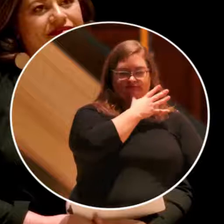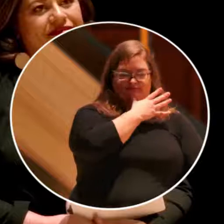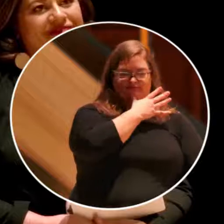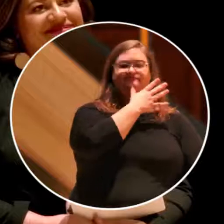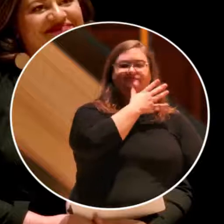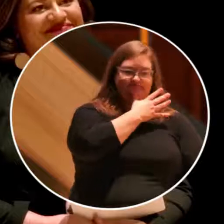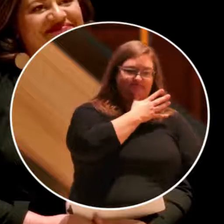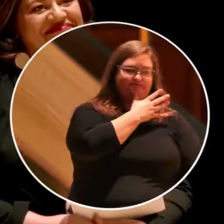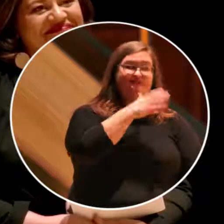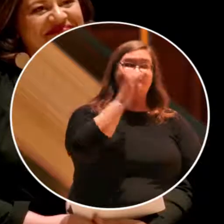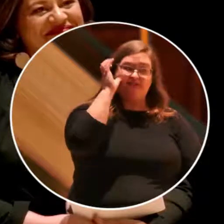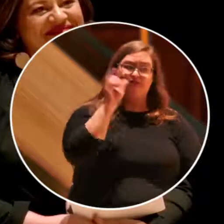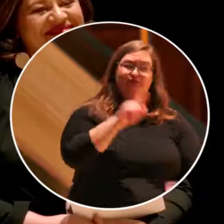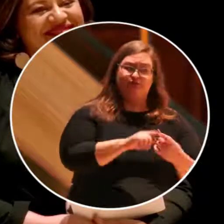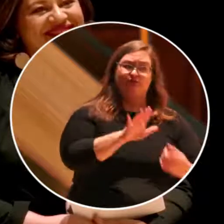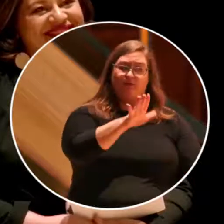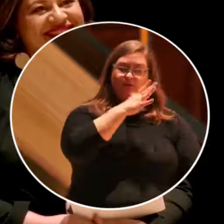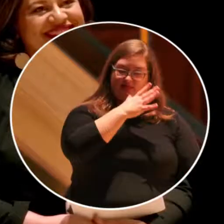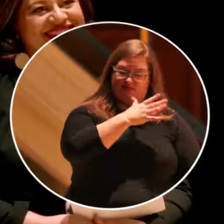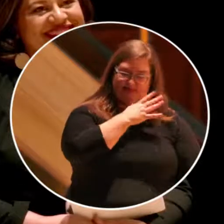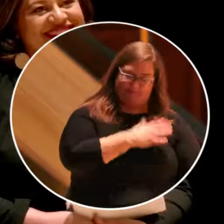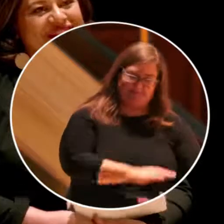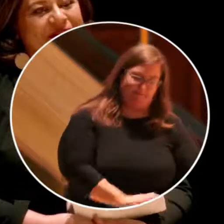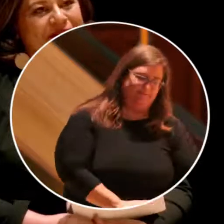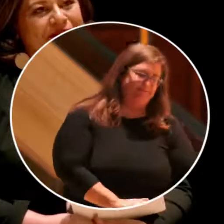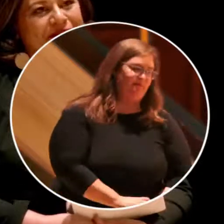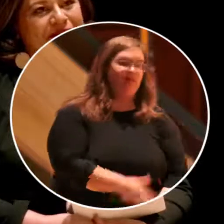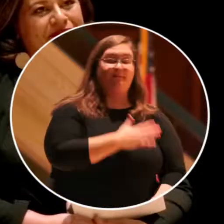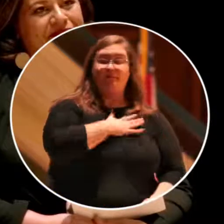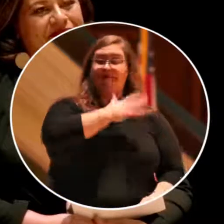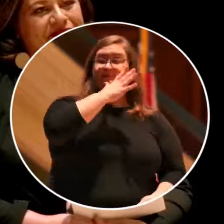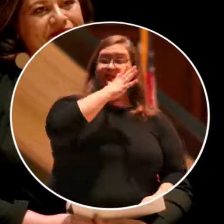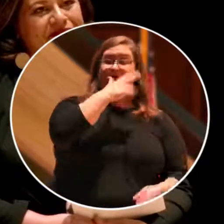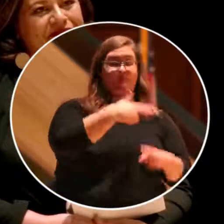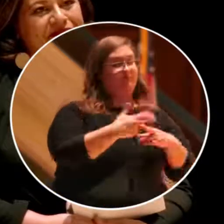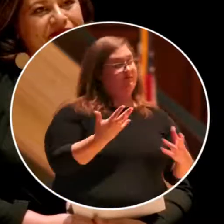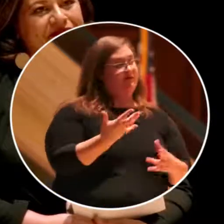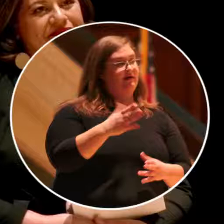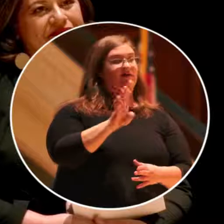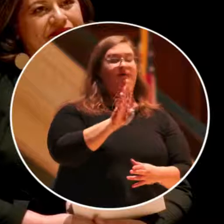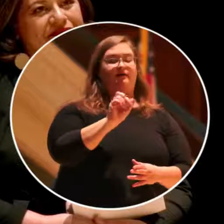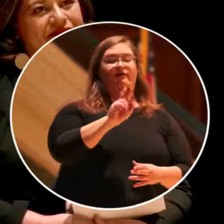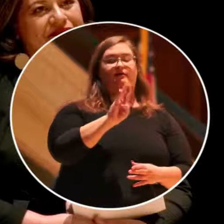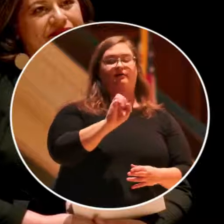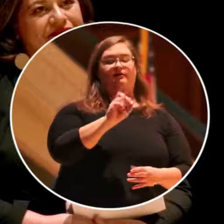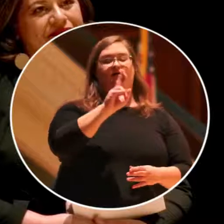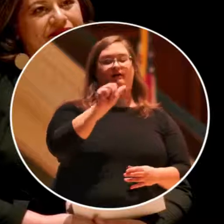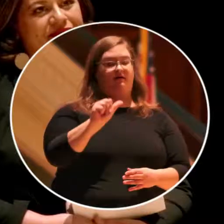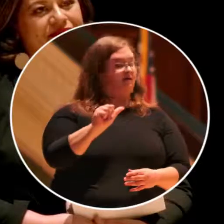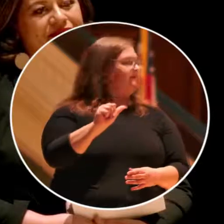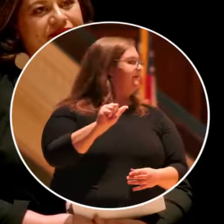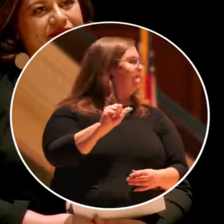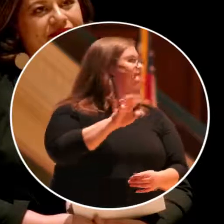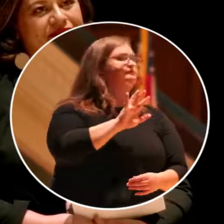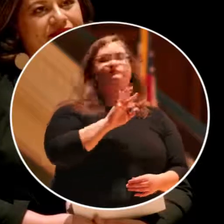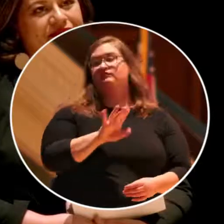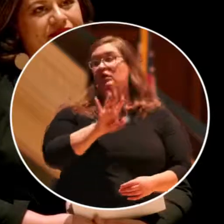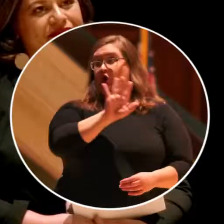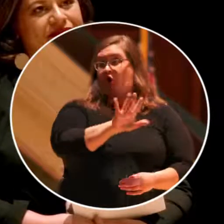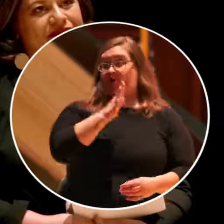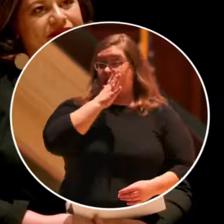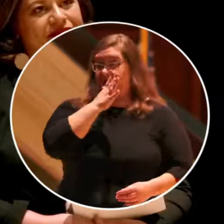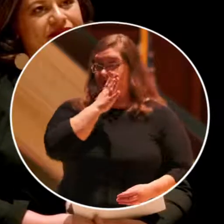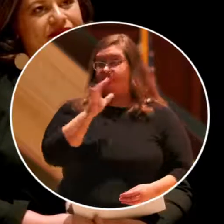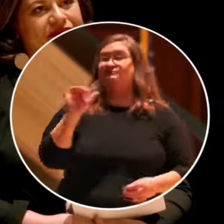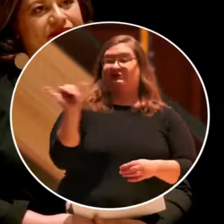your mother. My mother's name is Barbara. Her mother also was named Barbara, but didn't like